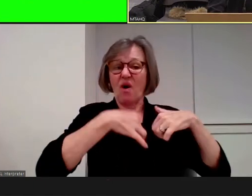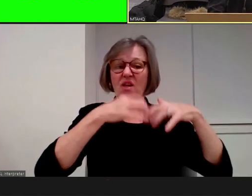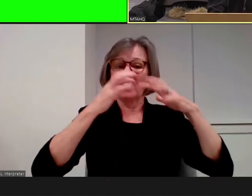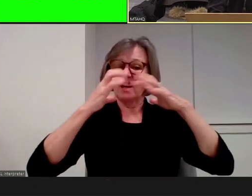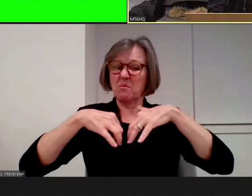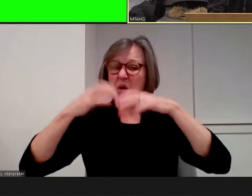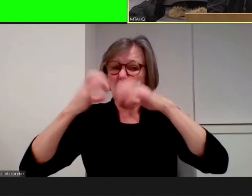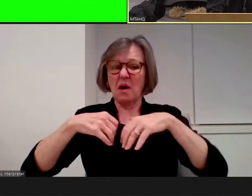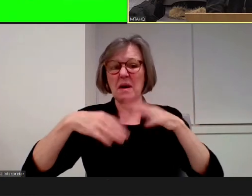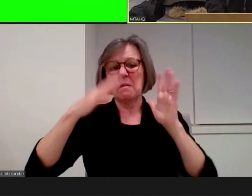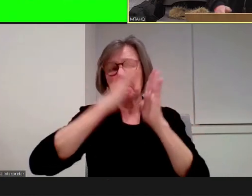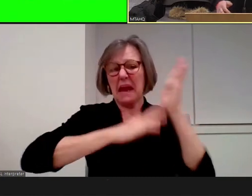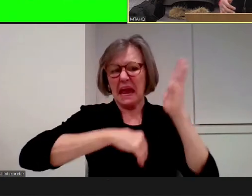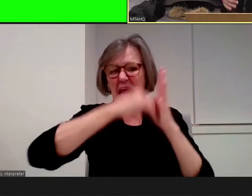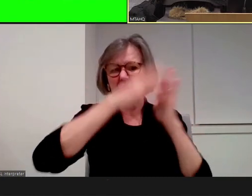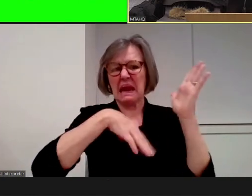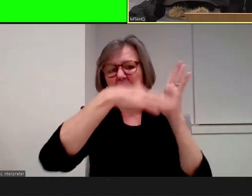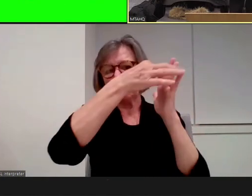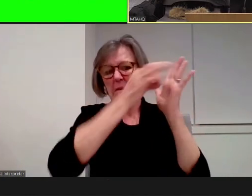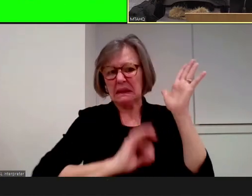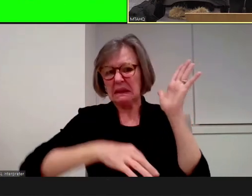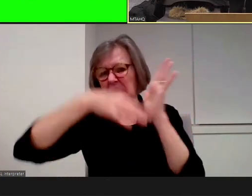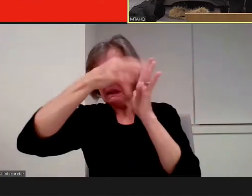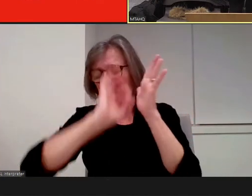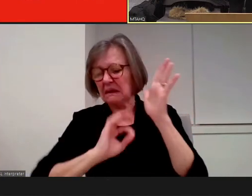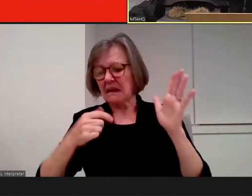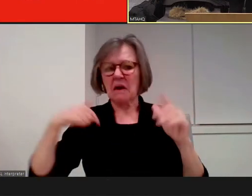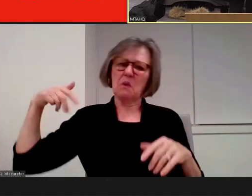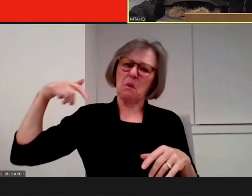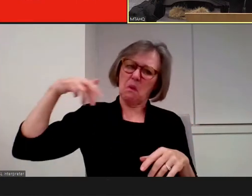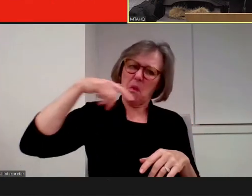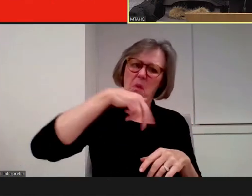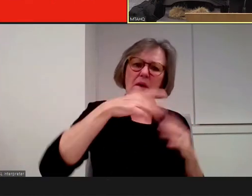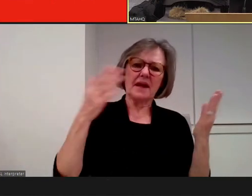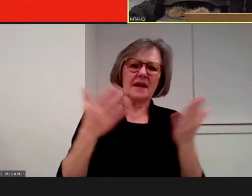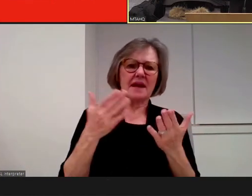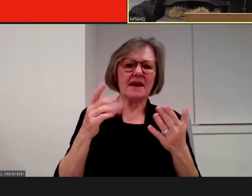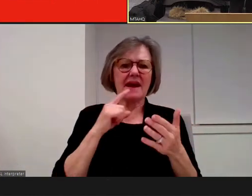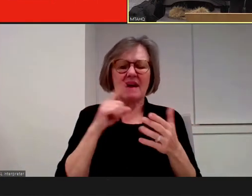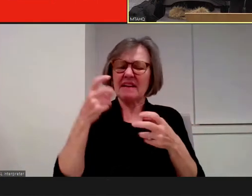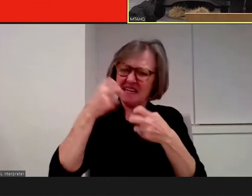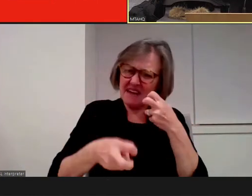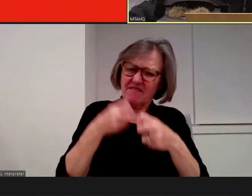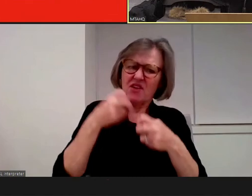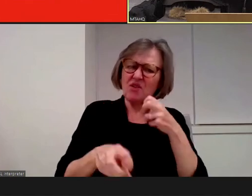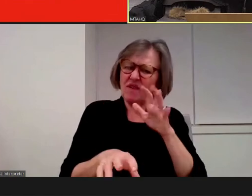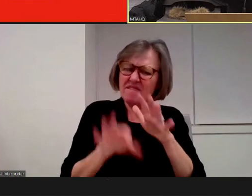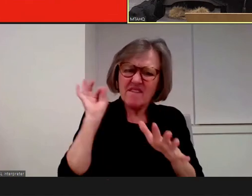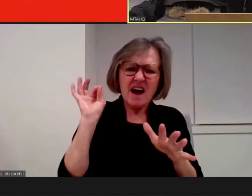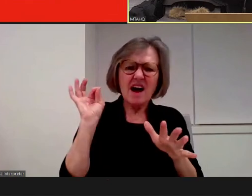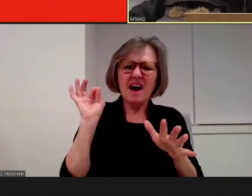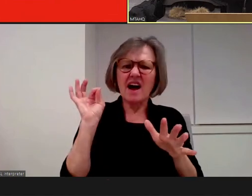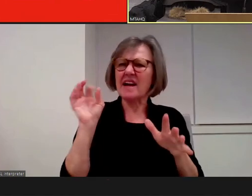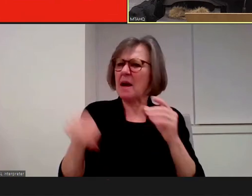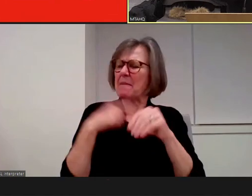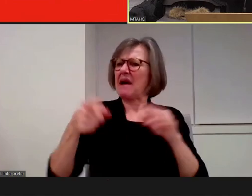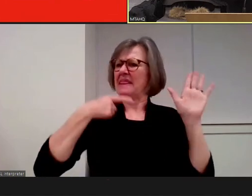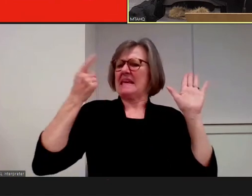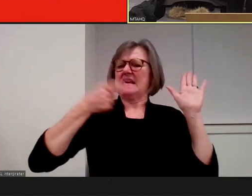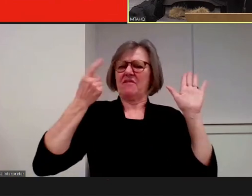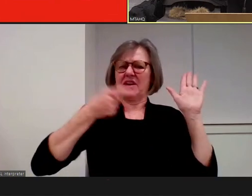with paint, and as I was actually walking to this place, it was actually difficult to even find out about this hearing as